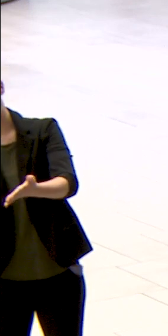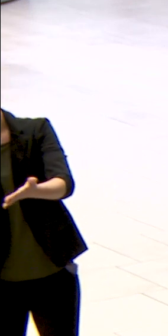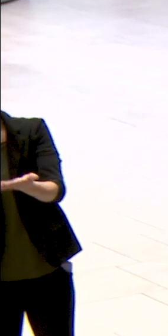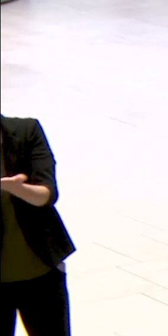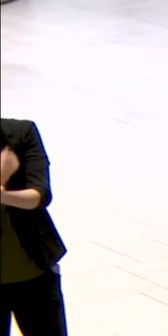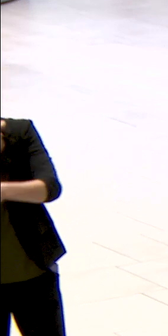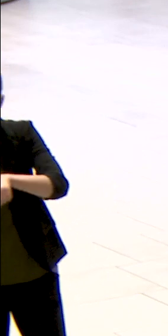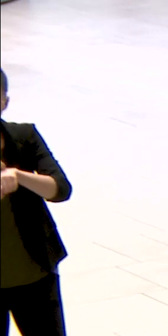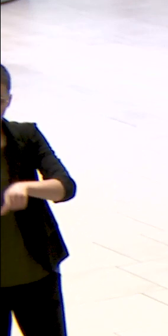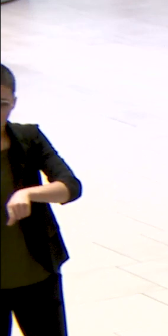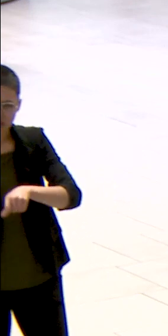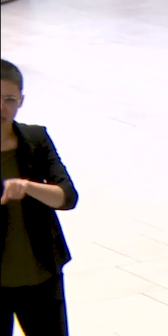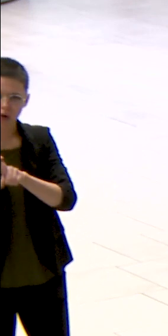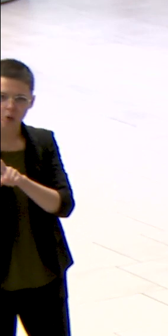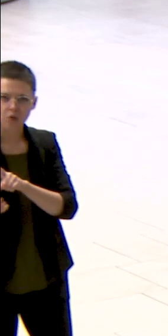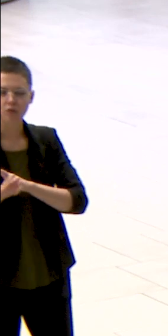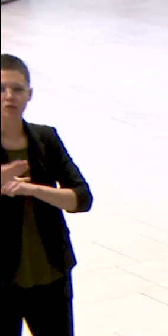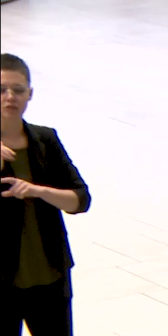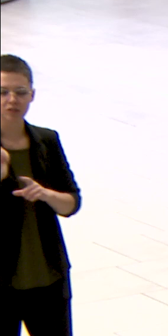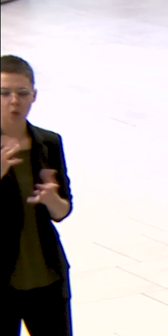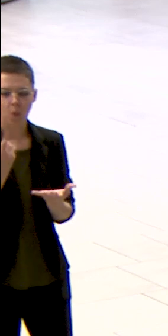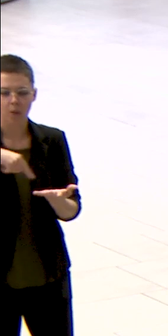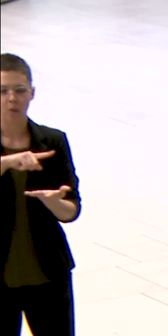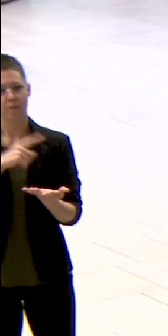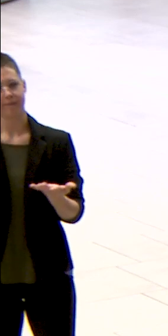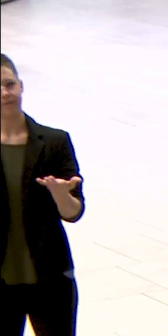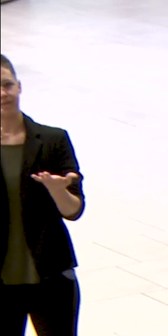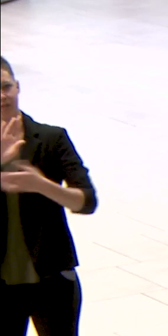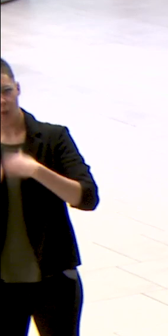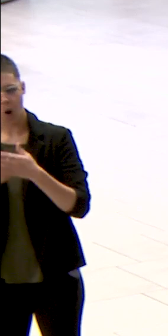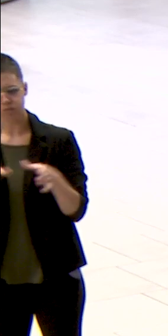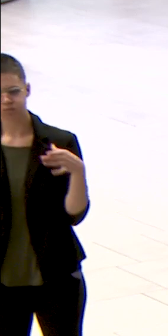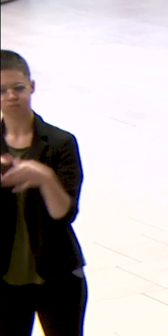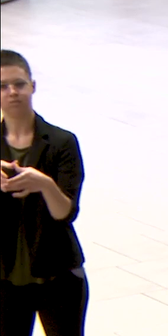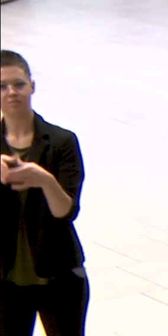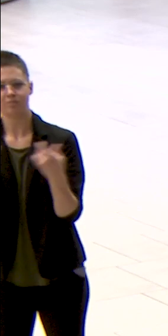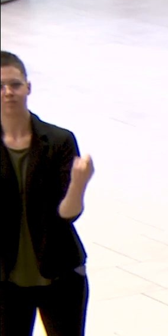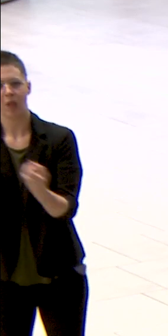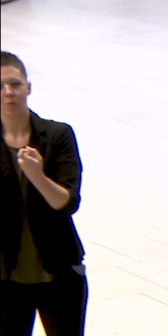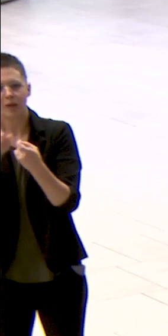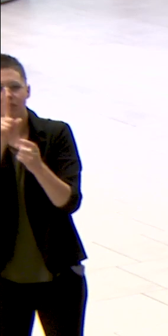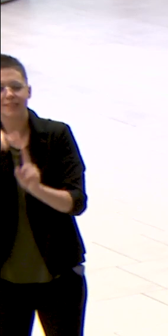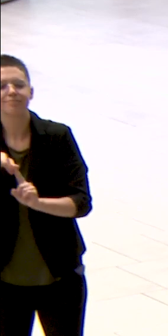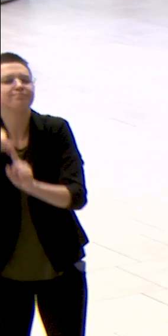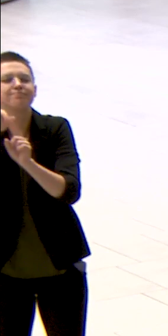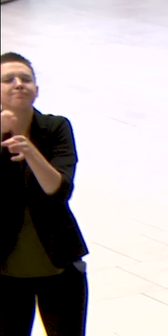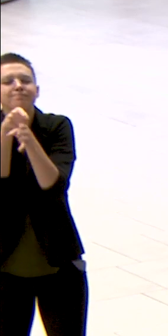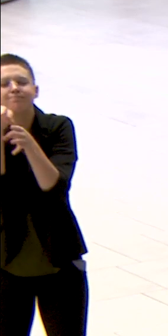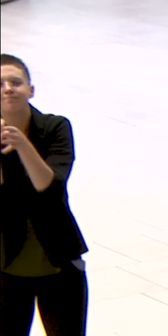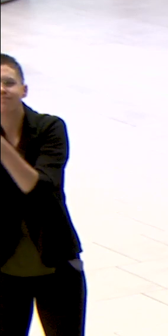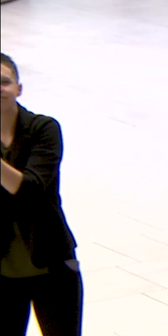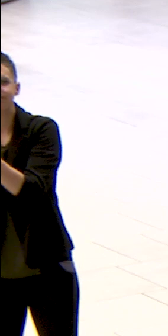to understand what we're about and kind of all of us, right? And celebrate like all those nuances and everything